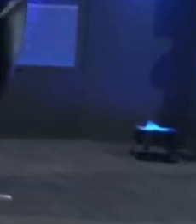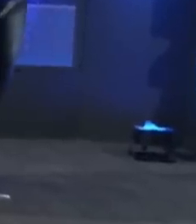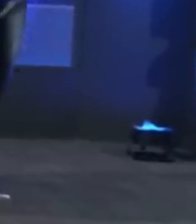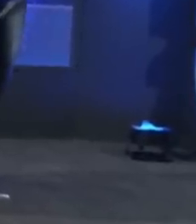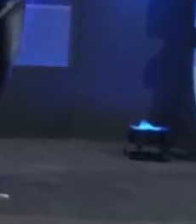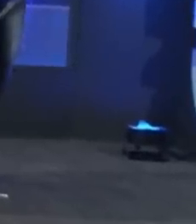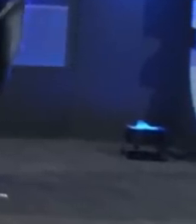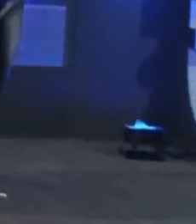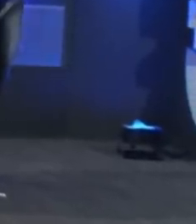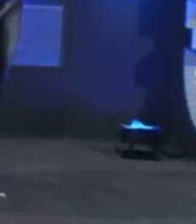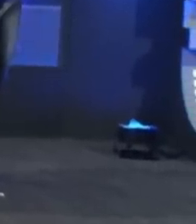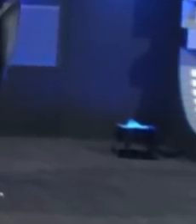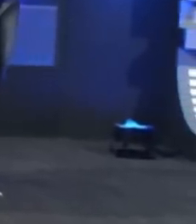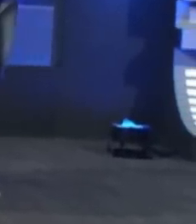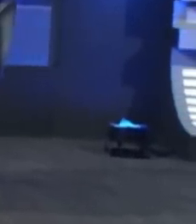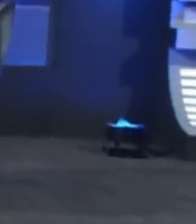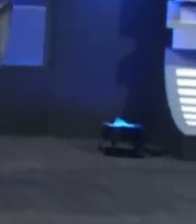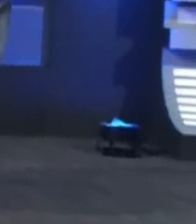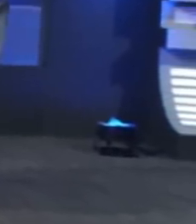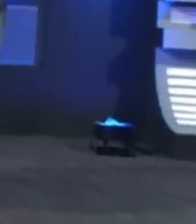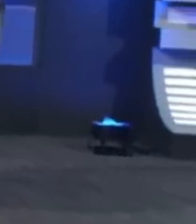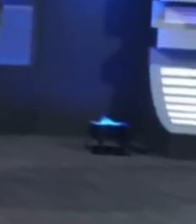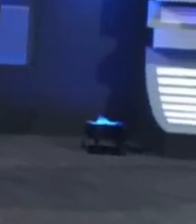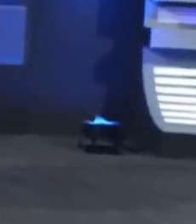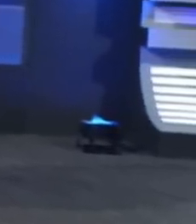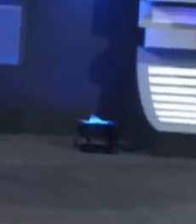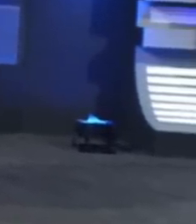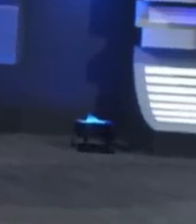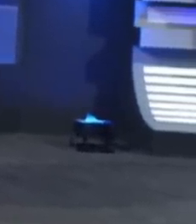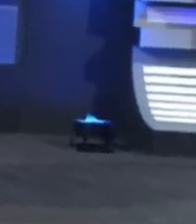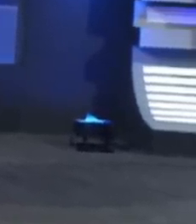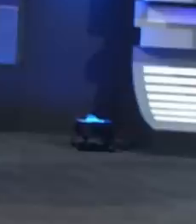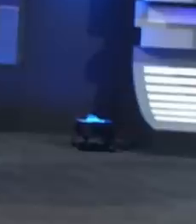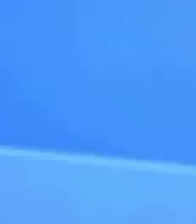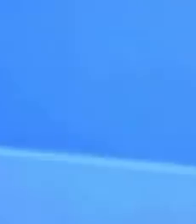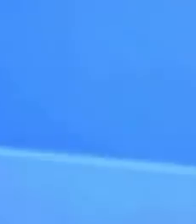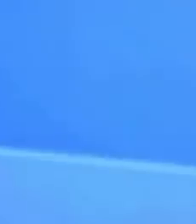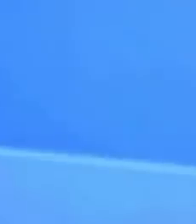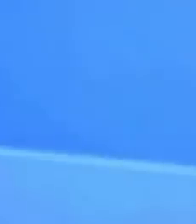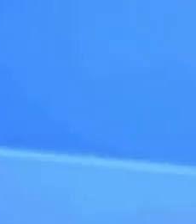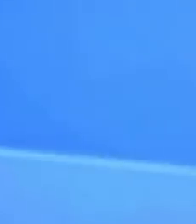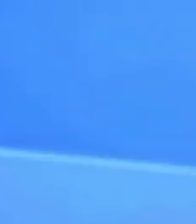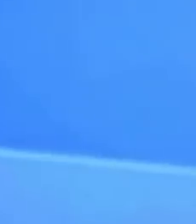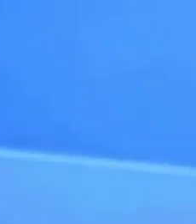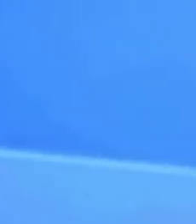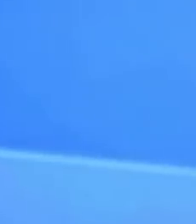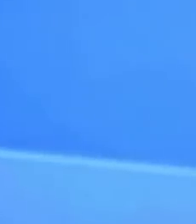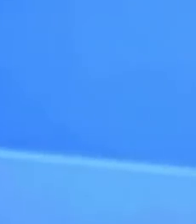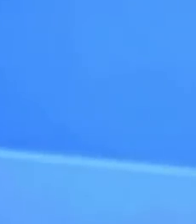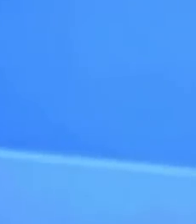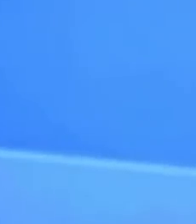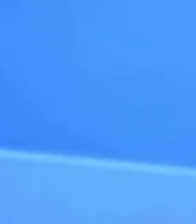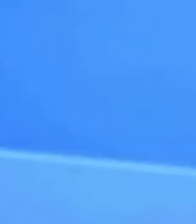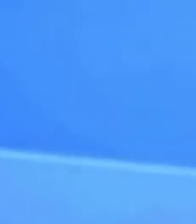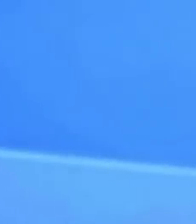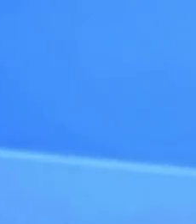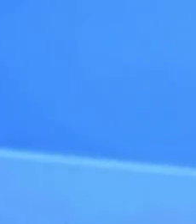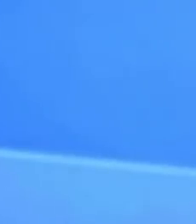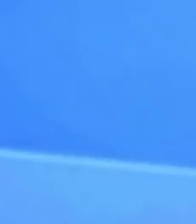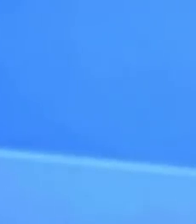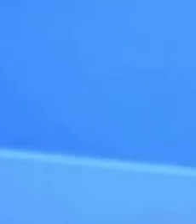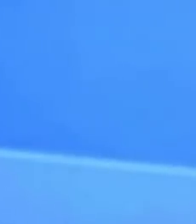just people trying to fend for themselves? I just picked up on the clip, Desiree, that Action SA had actually raised to